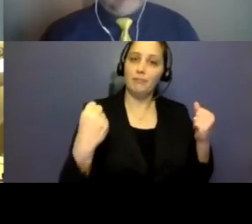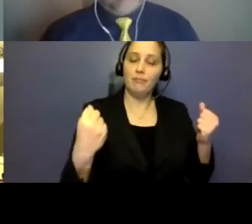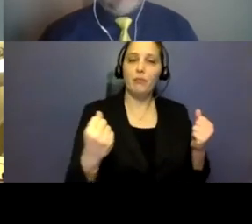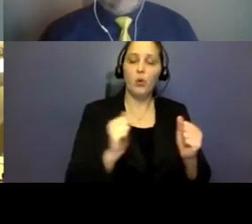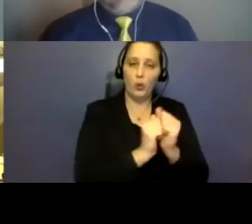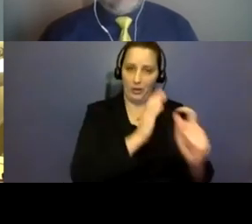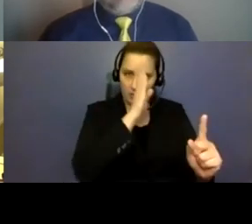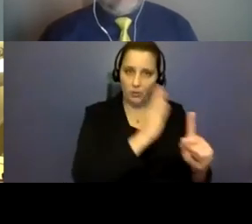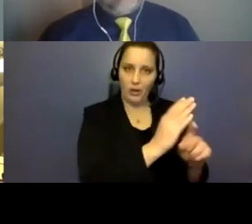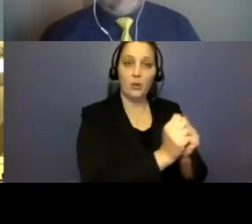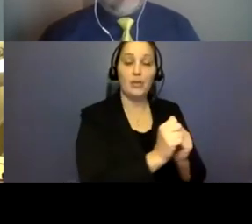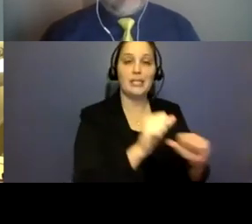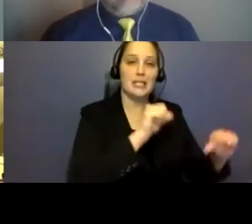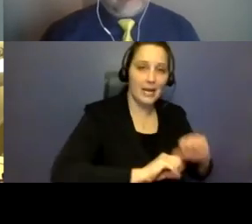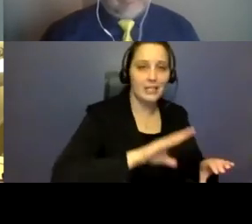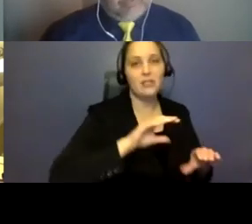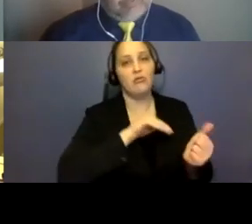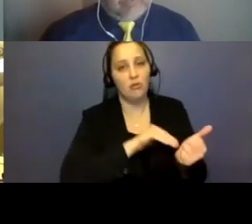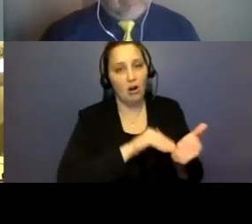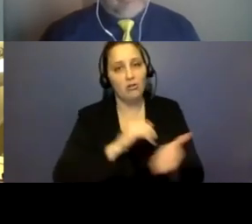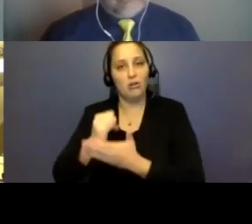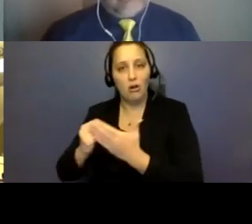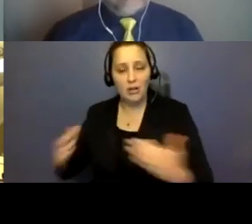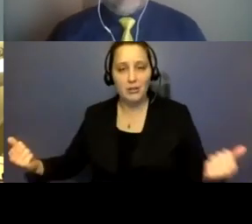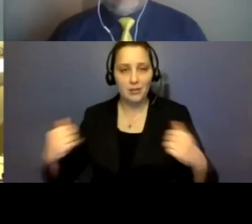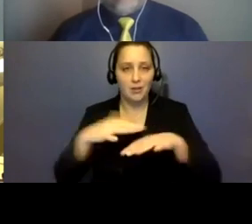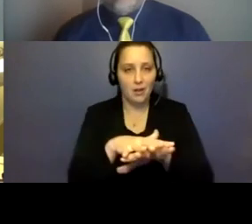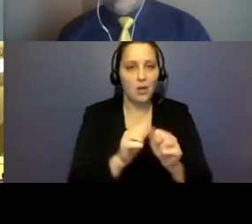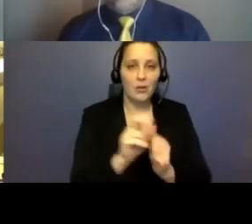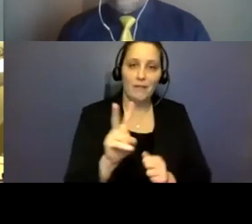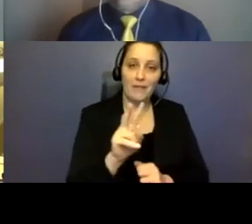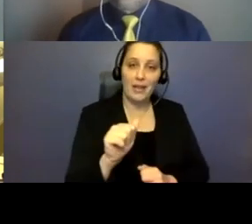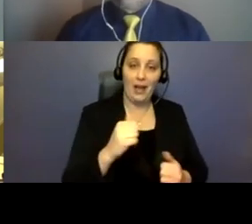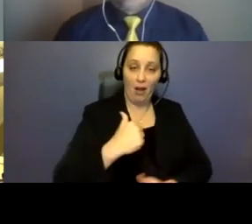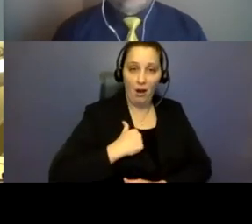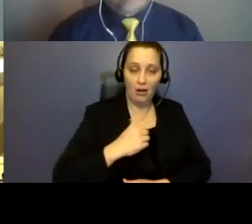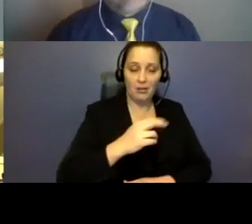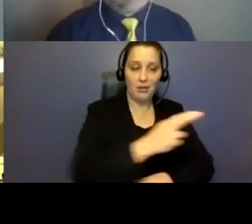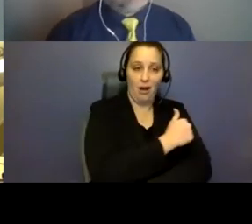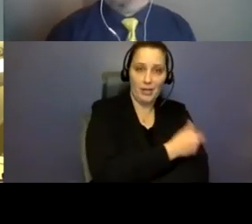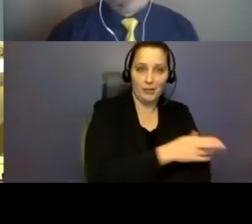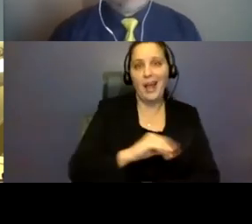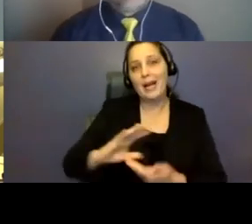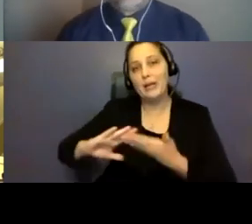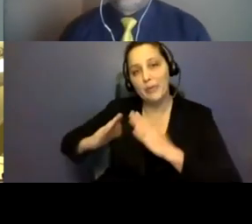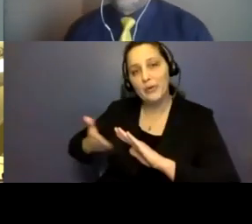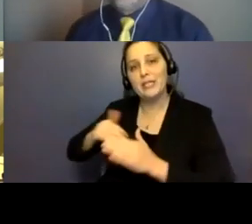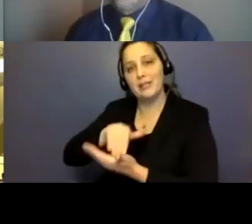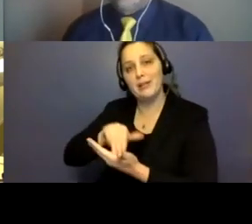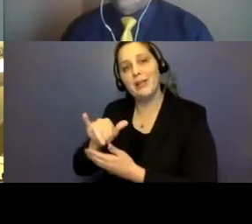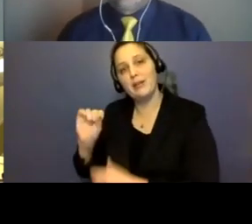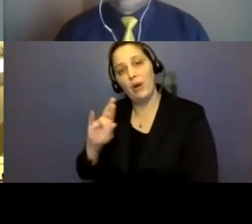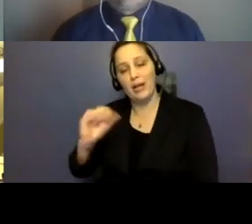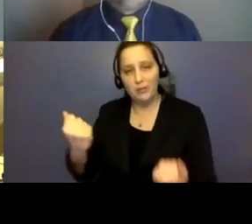directly with scientists and doctors with VA hospitals, as well as community centers like the Straz Center, to really